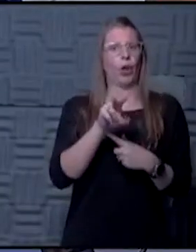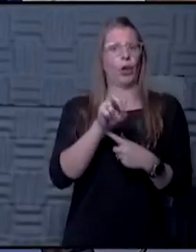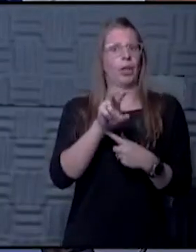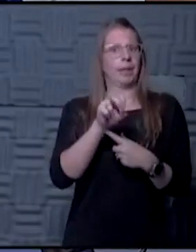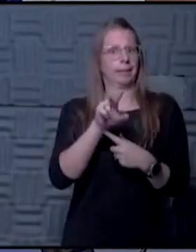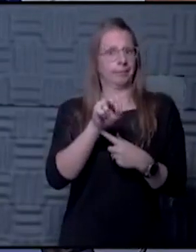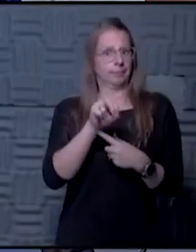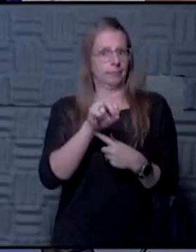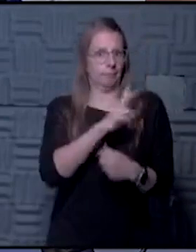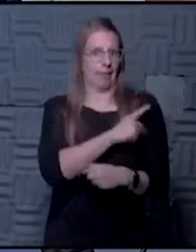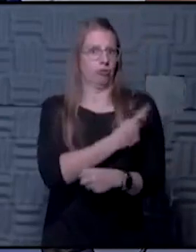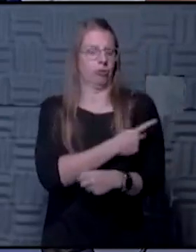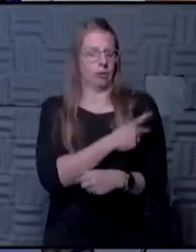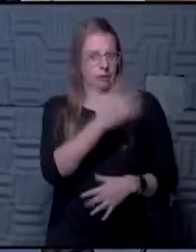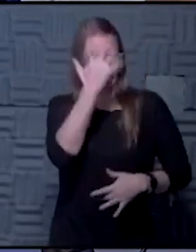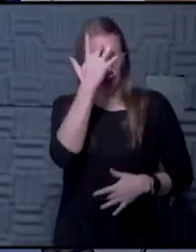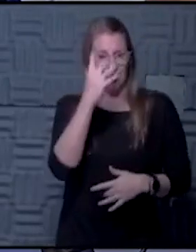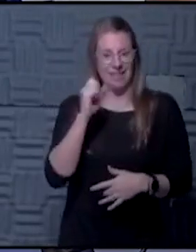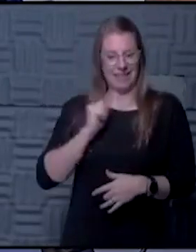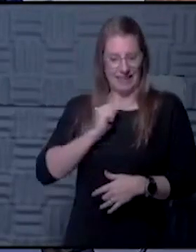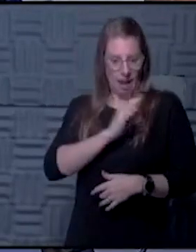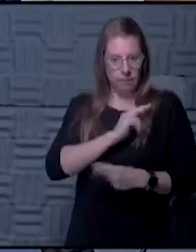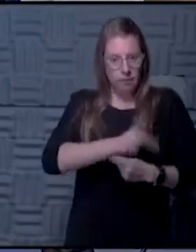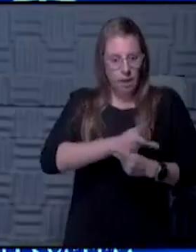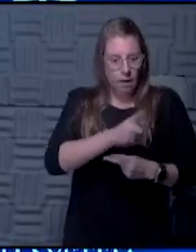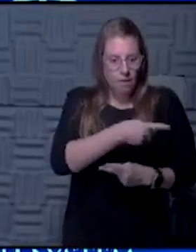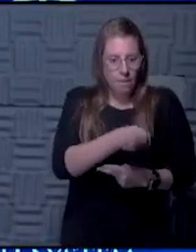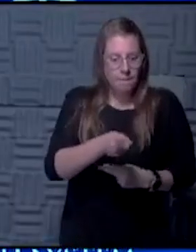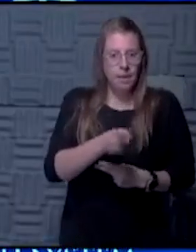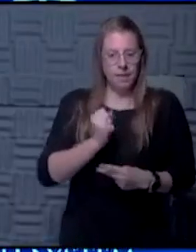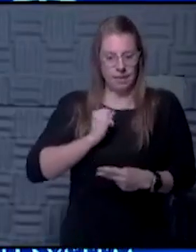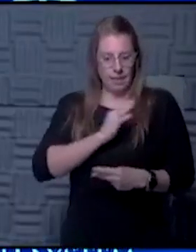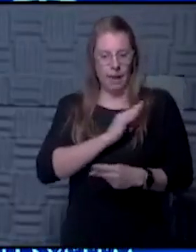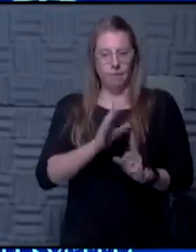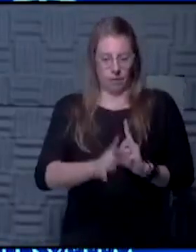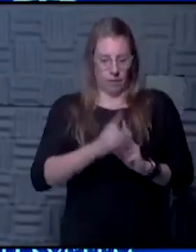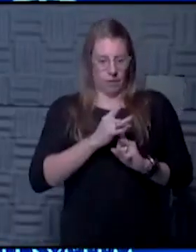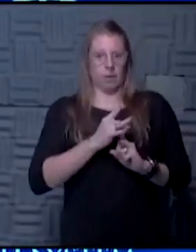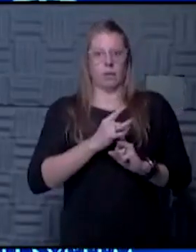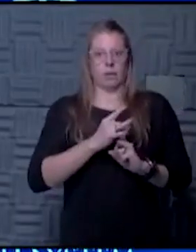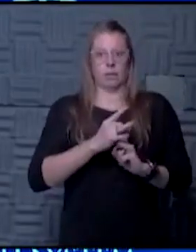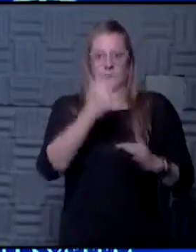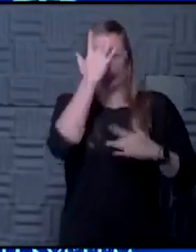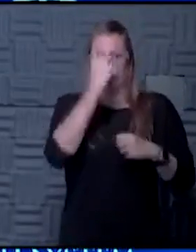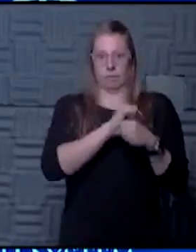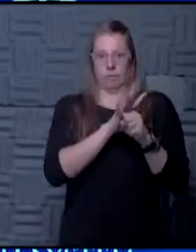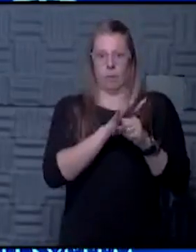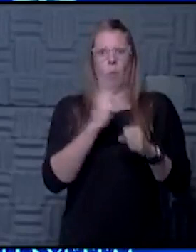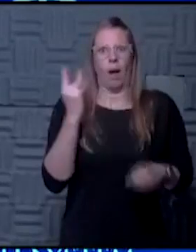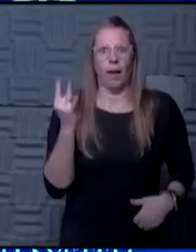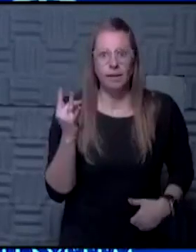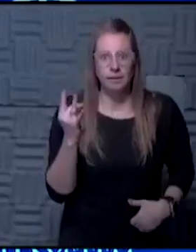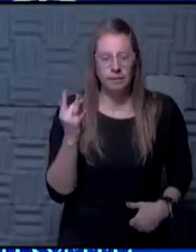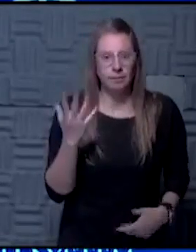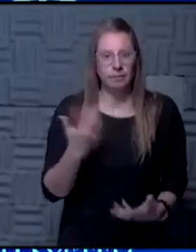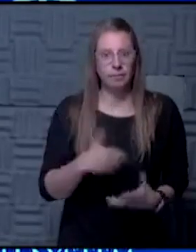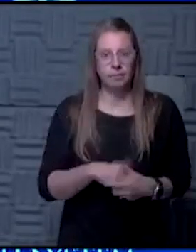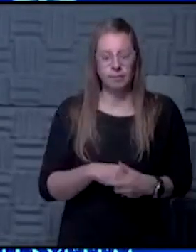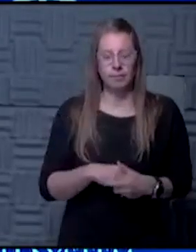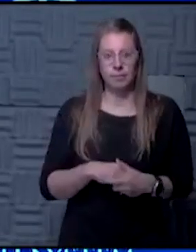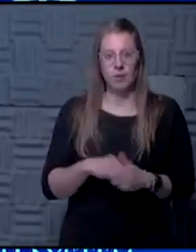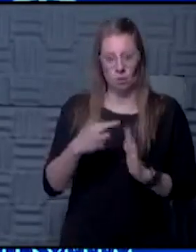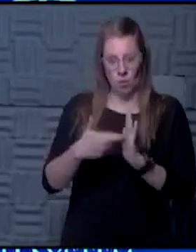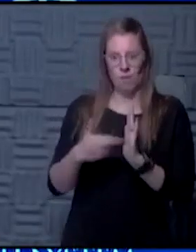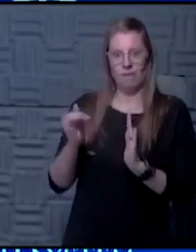30 active patients. Staff are taking care of those folks. And we don't see the staff getting COVID-19. Why is that? The